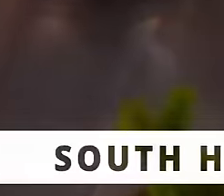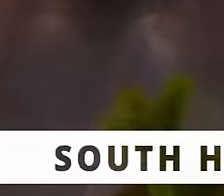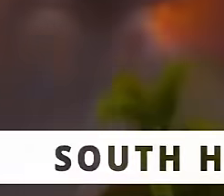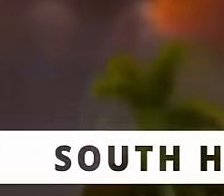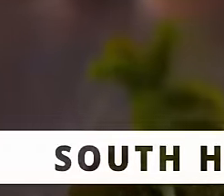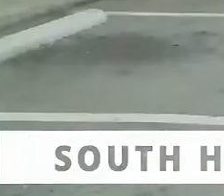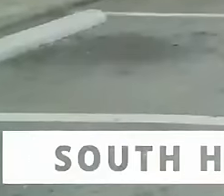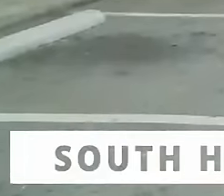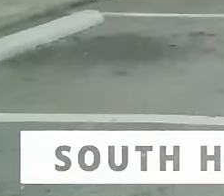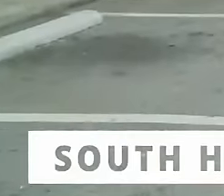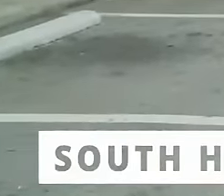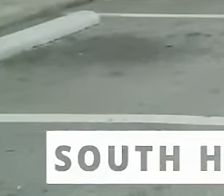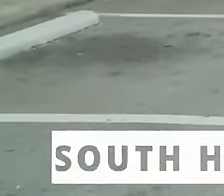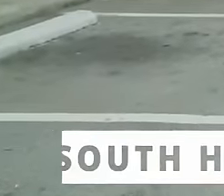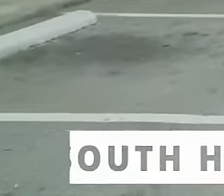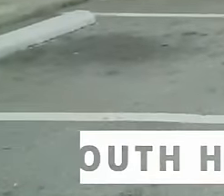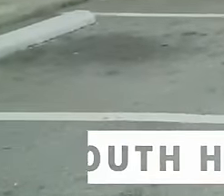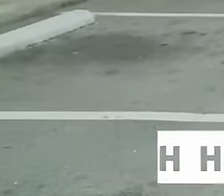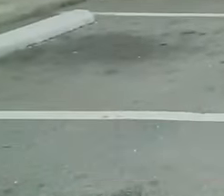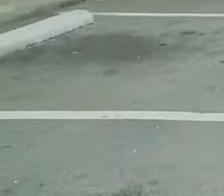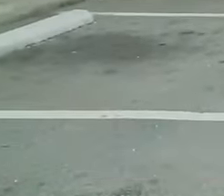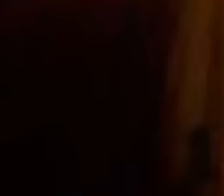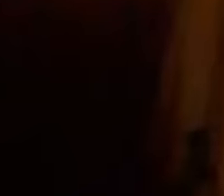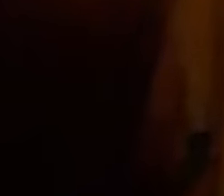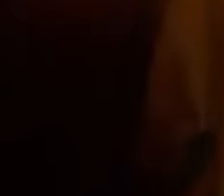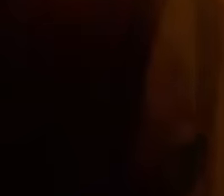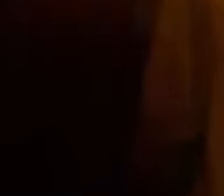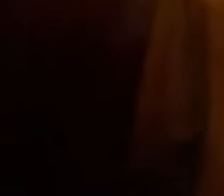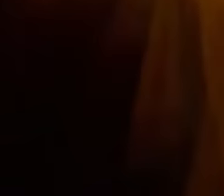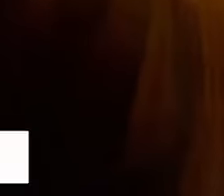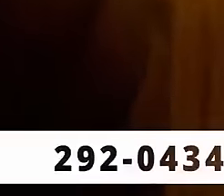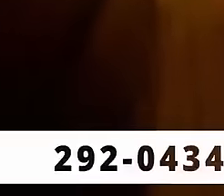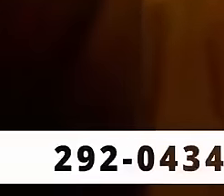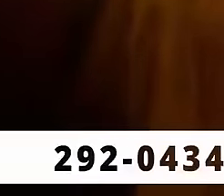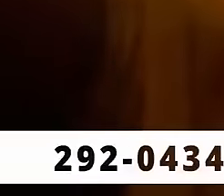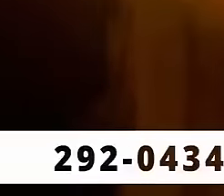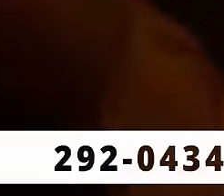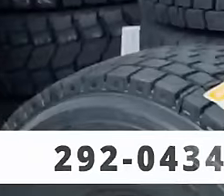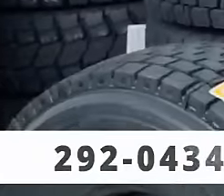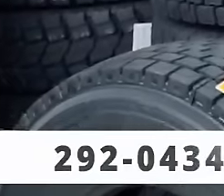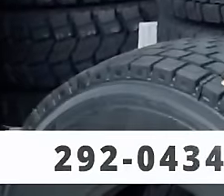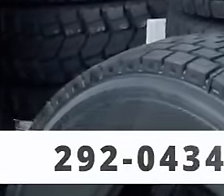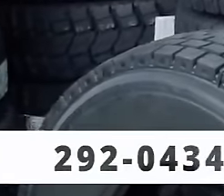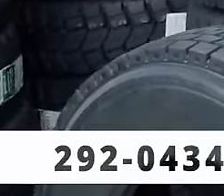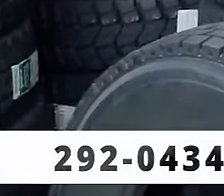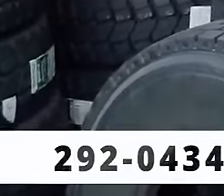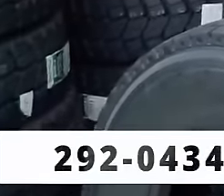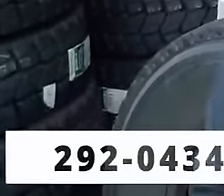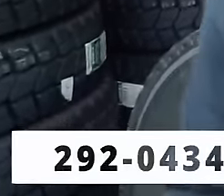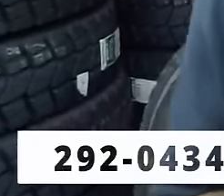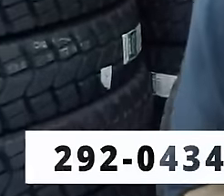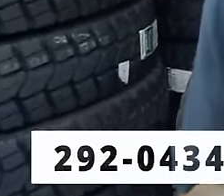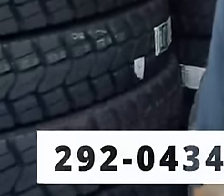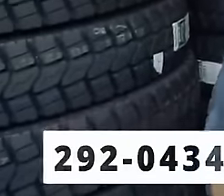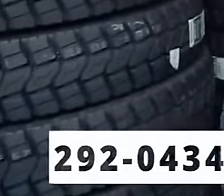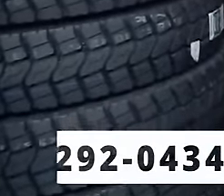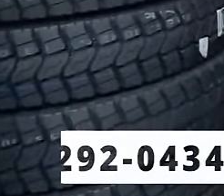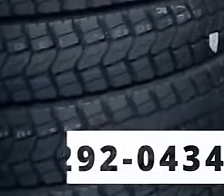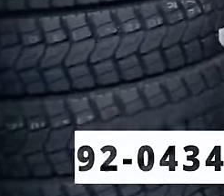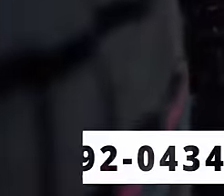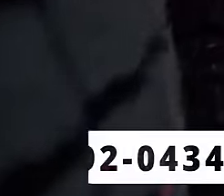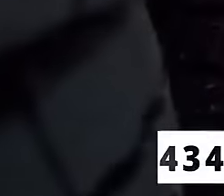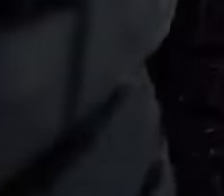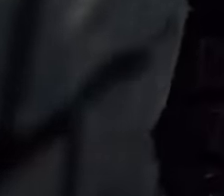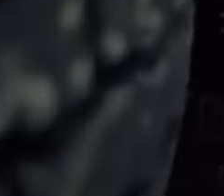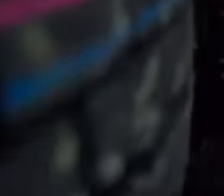Feel free to visit our showroom. We here at Anand Low Price Industrial Tires are proud to bring Step Rising, Remax, and Duron to the